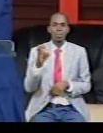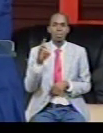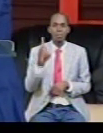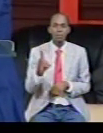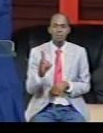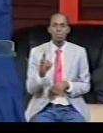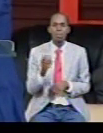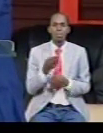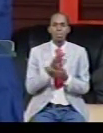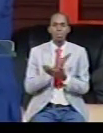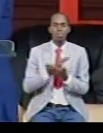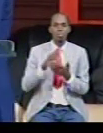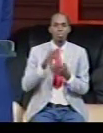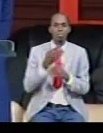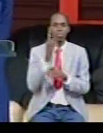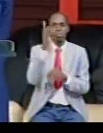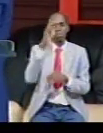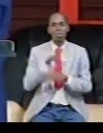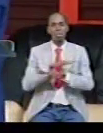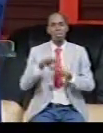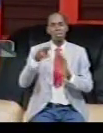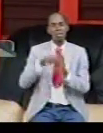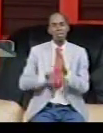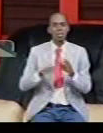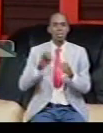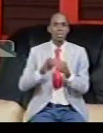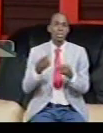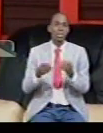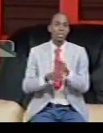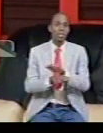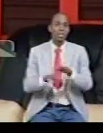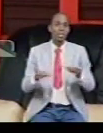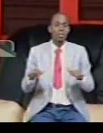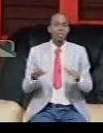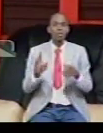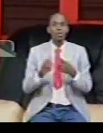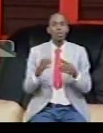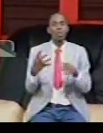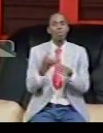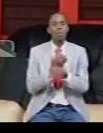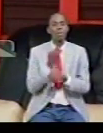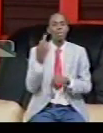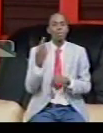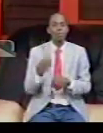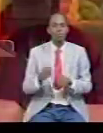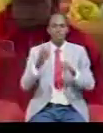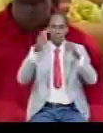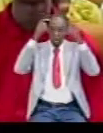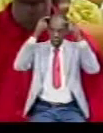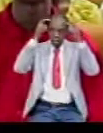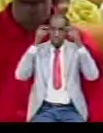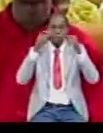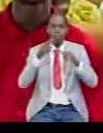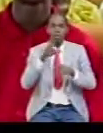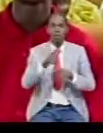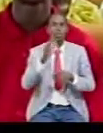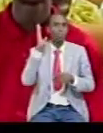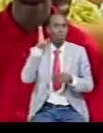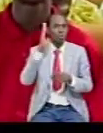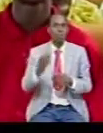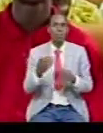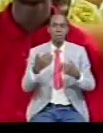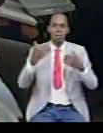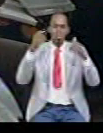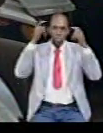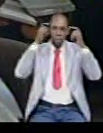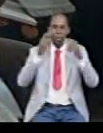entrenched godlessness in the land to win the crown. You will wear a